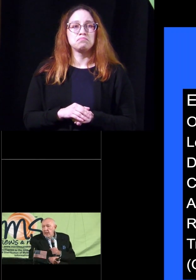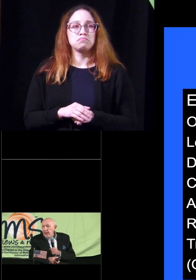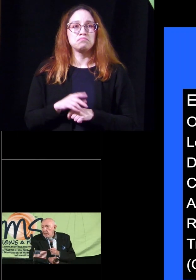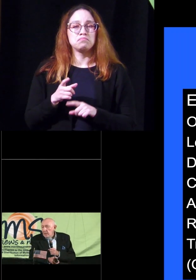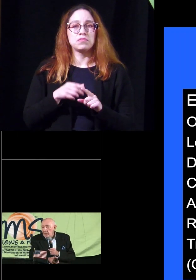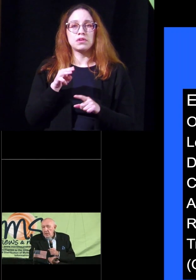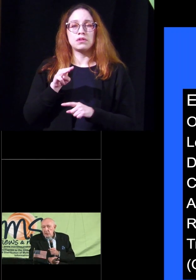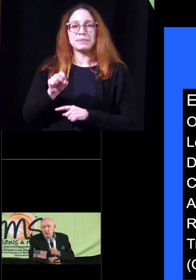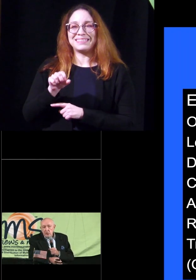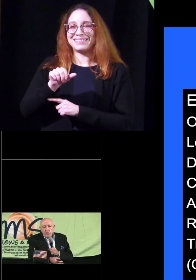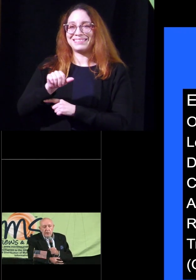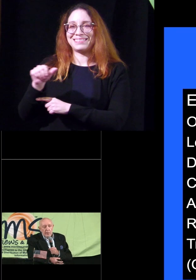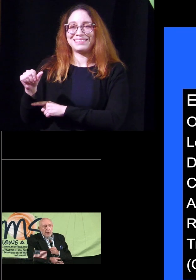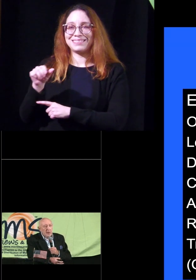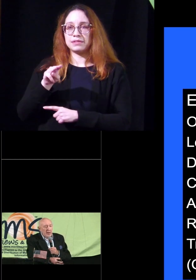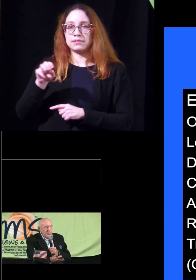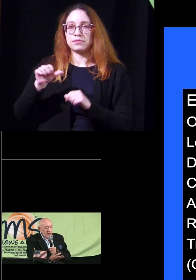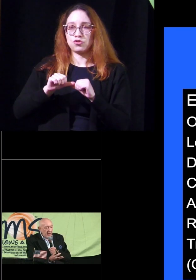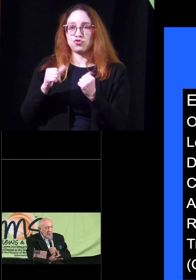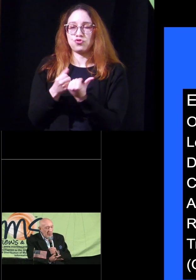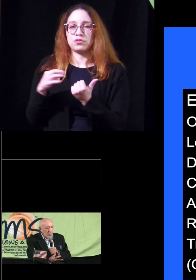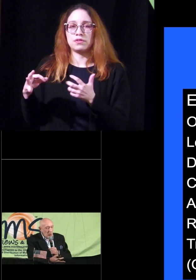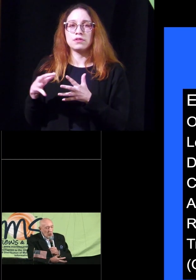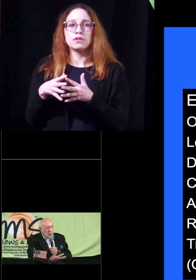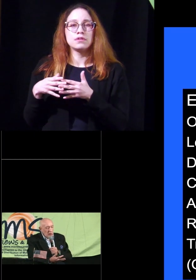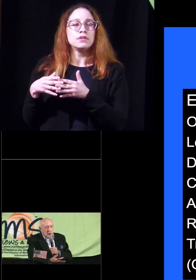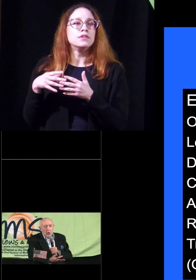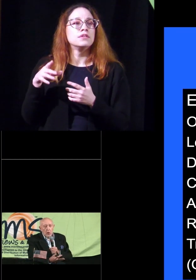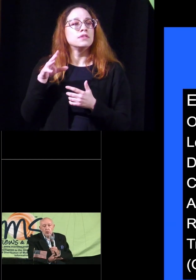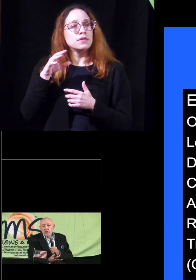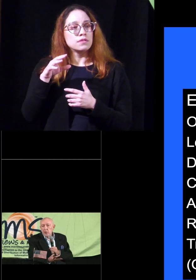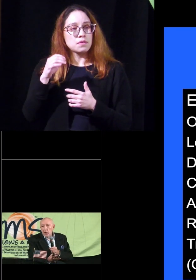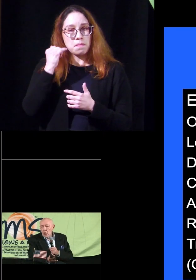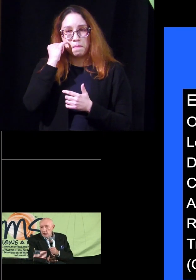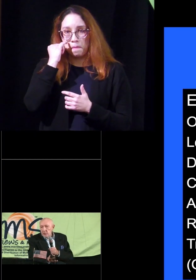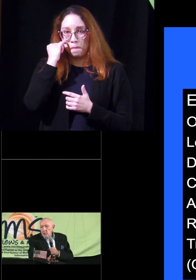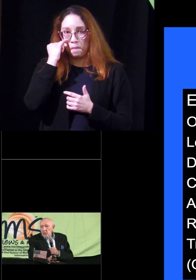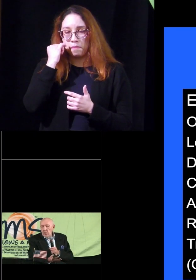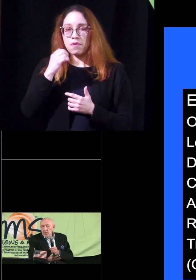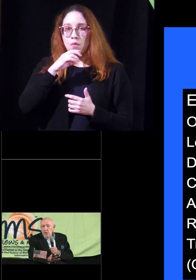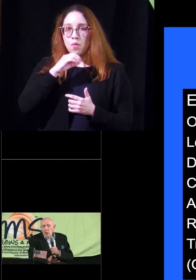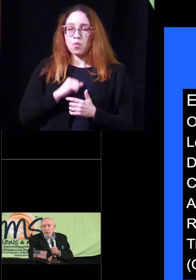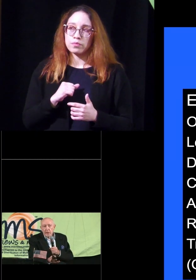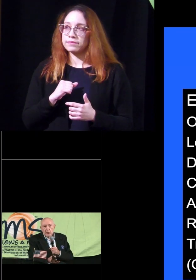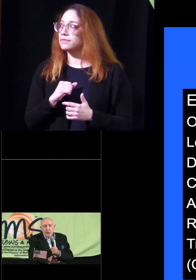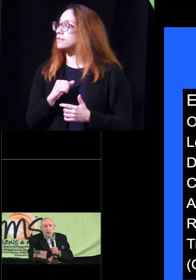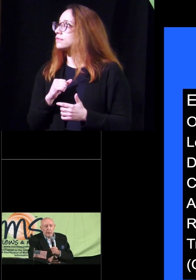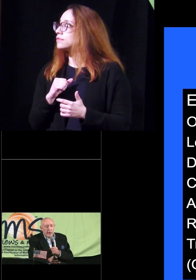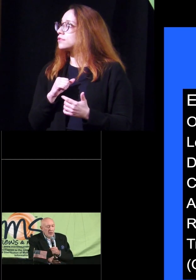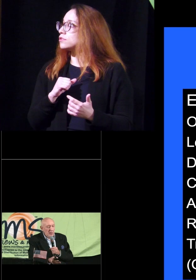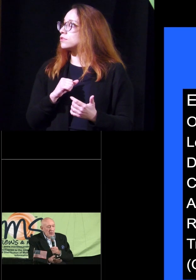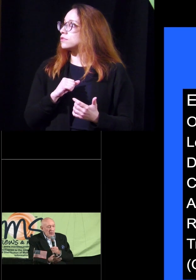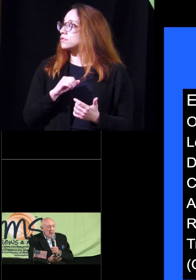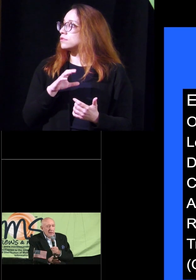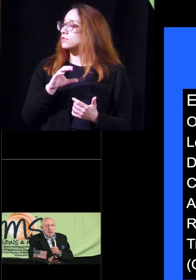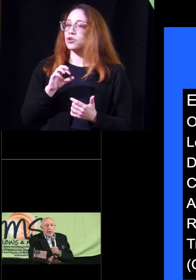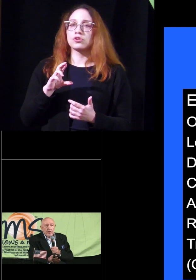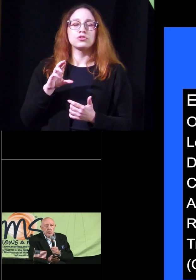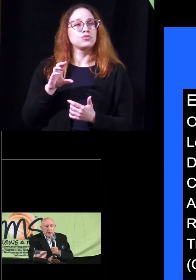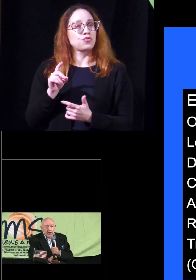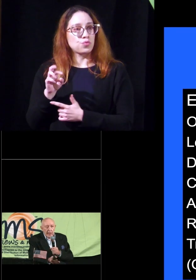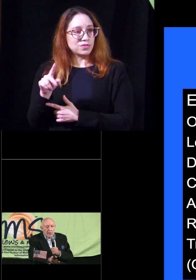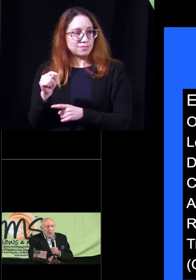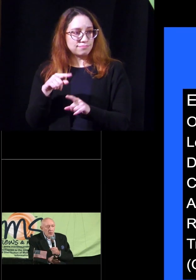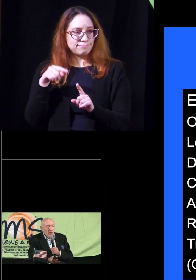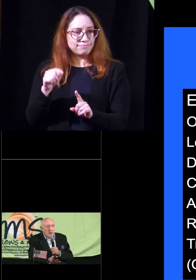the MSAA, MS Association of America, have this acronym, which is old cart. What are we going to ask you about your pain? Tell us